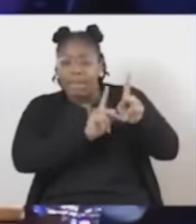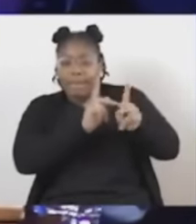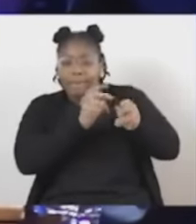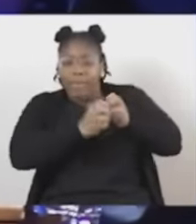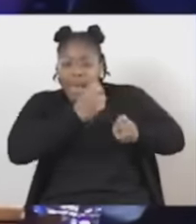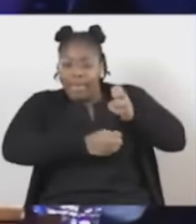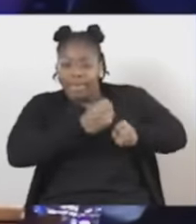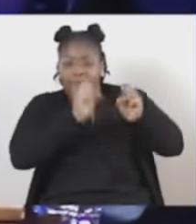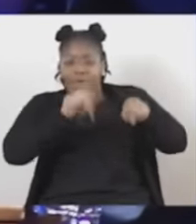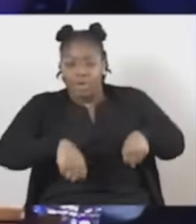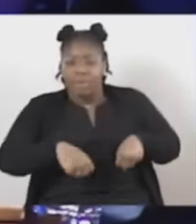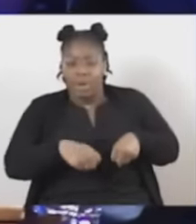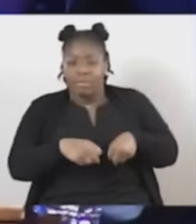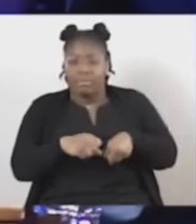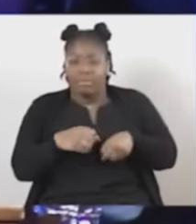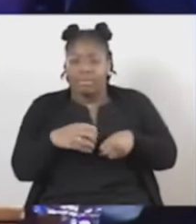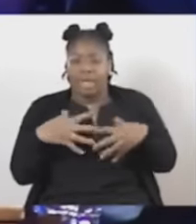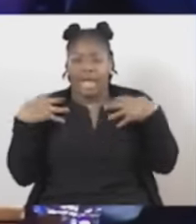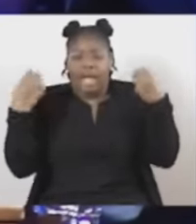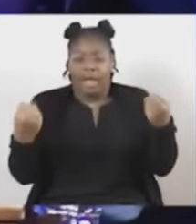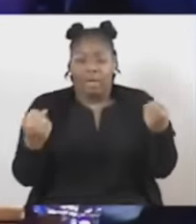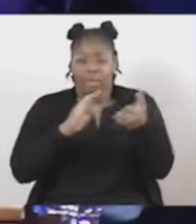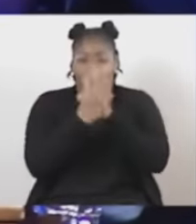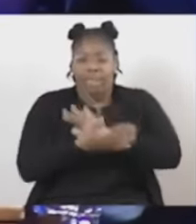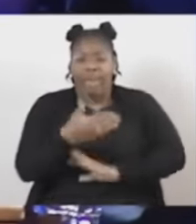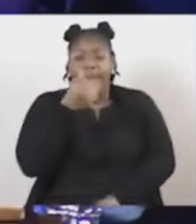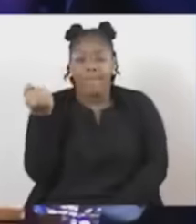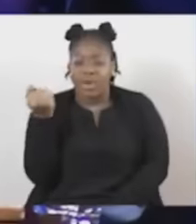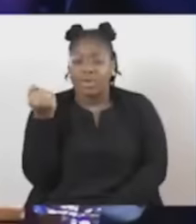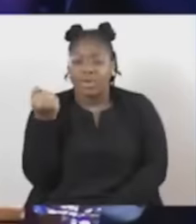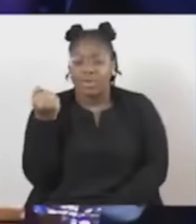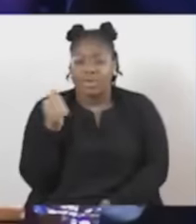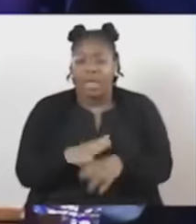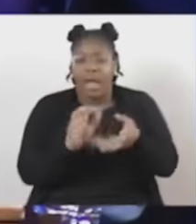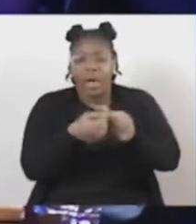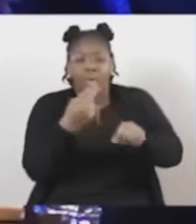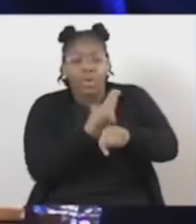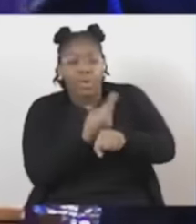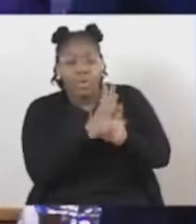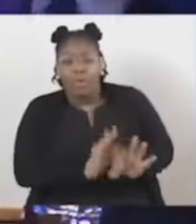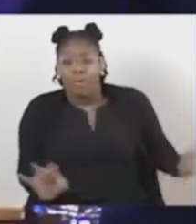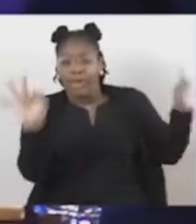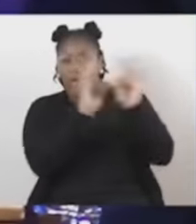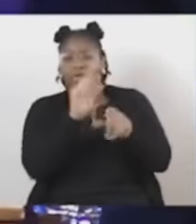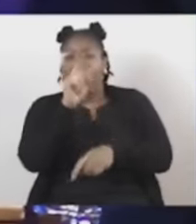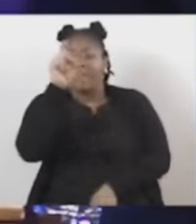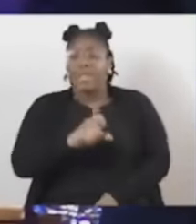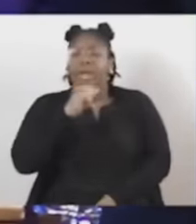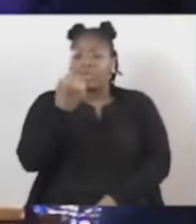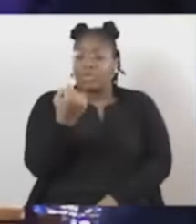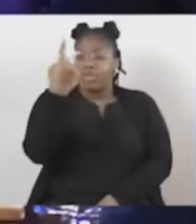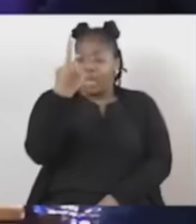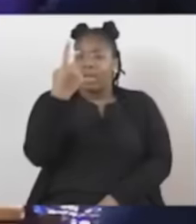to live on the other side. It's the revelation of how greatly you are going to be used and how valuable you are to the expansion of the